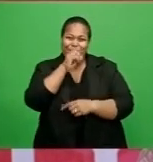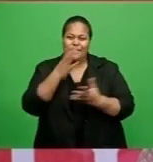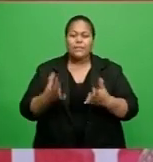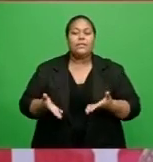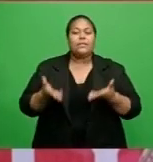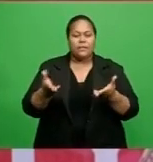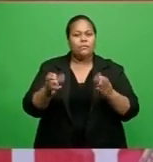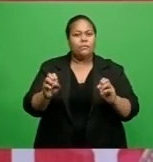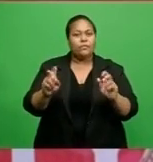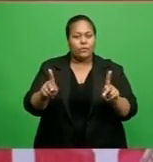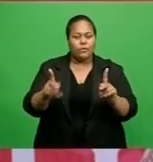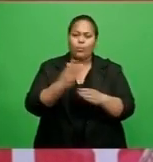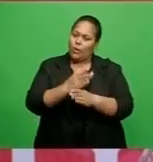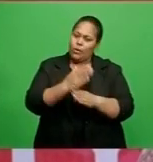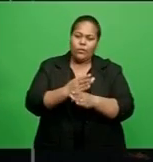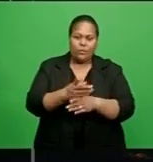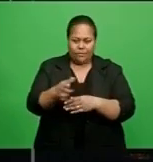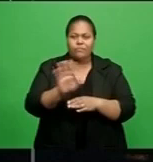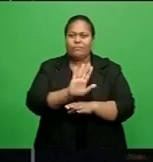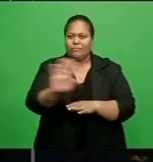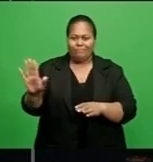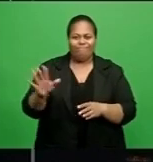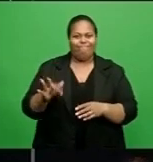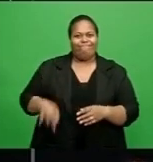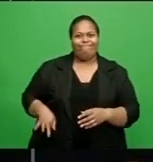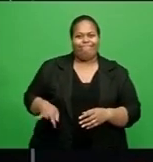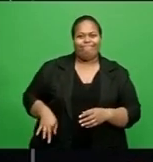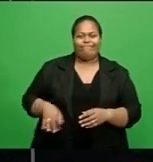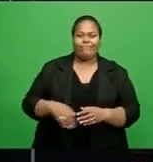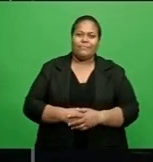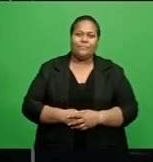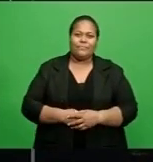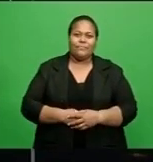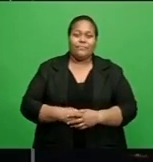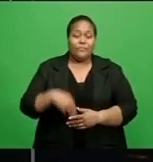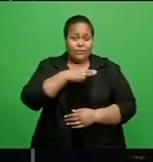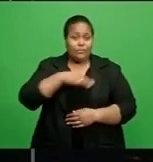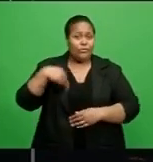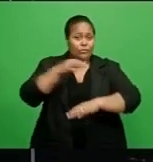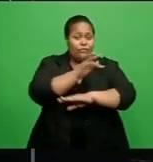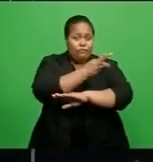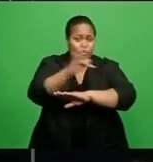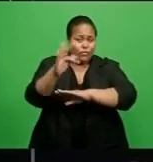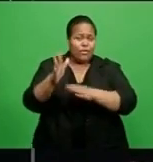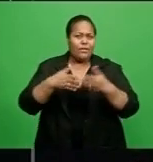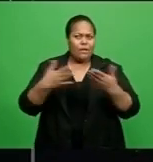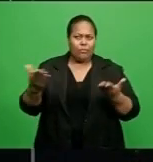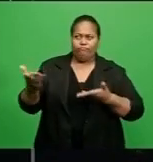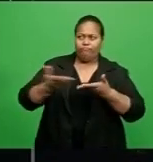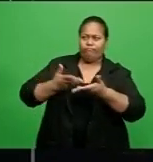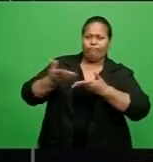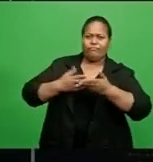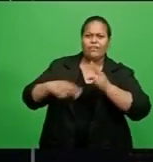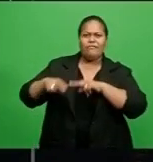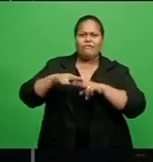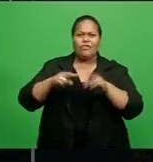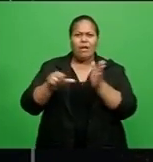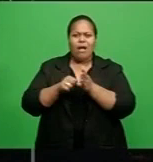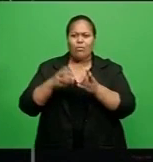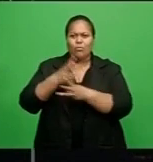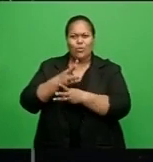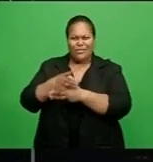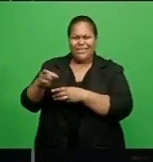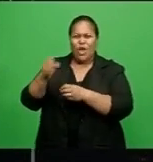to work and earn their living. The Ministry of Forestry is collaborating with the Fiji Hardwood Corporation